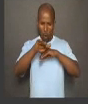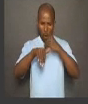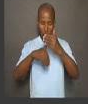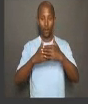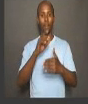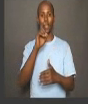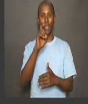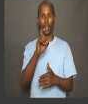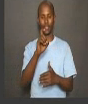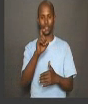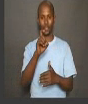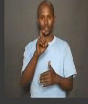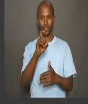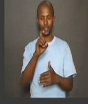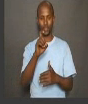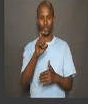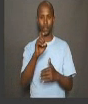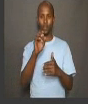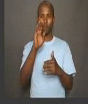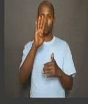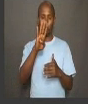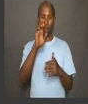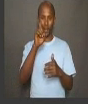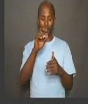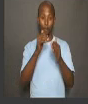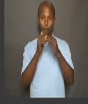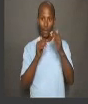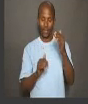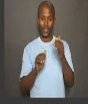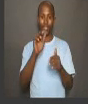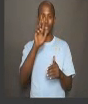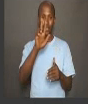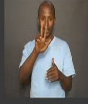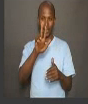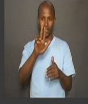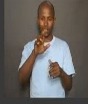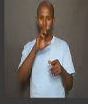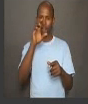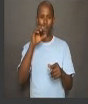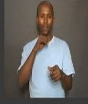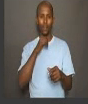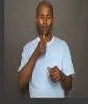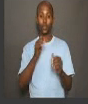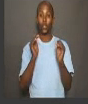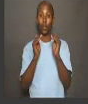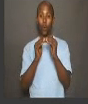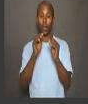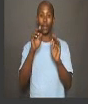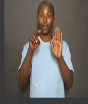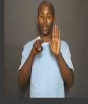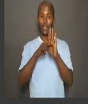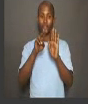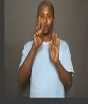x, 4x minus 3 cannot equal negative